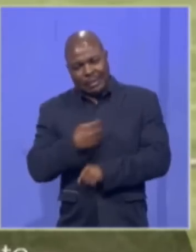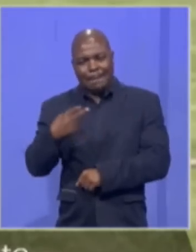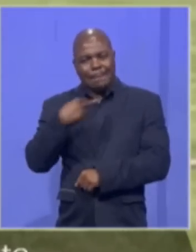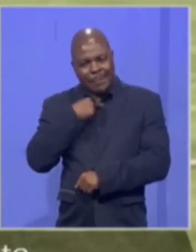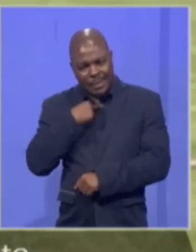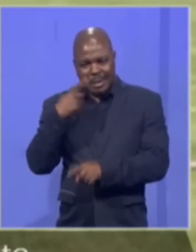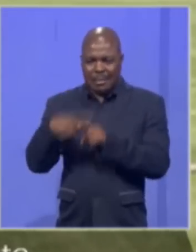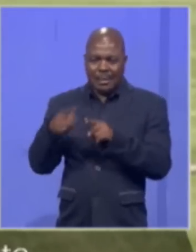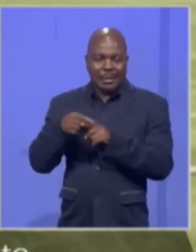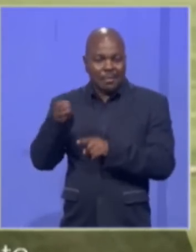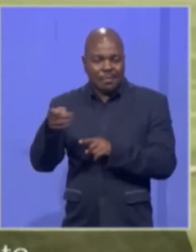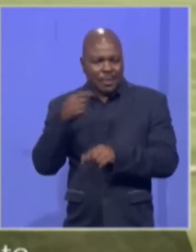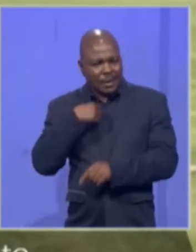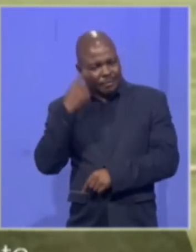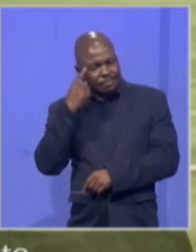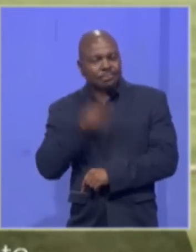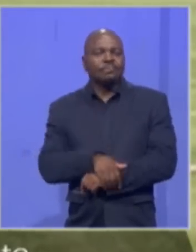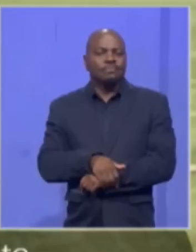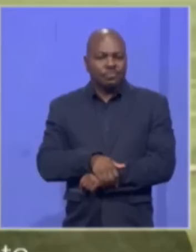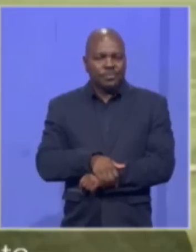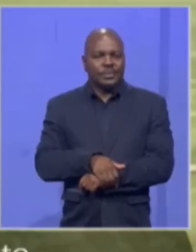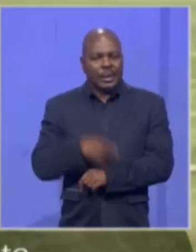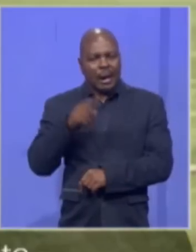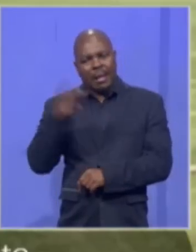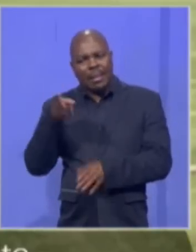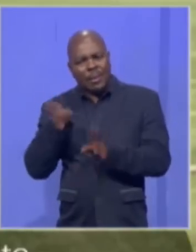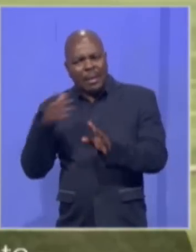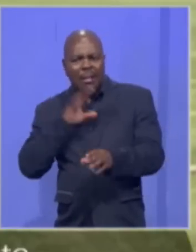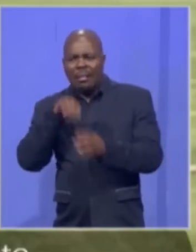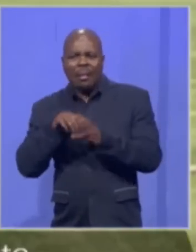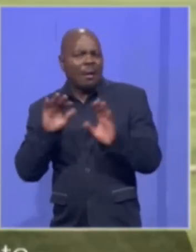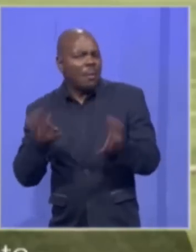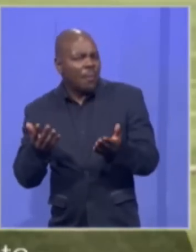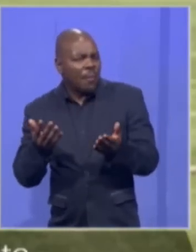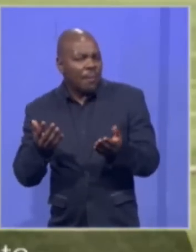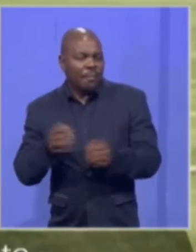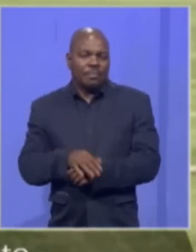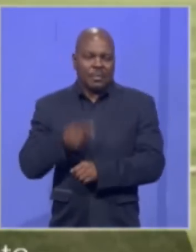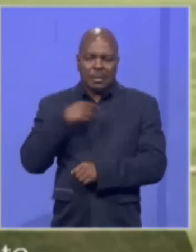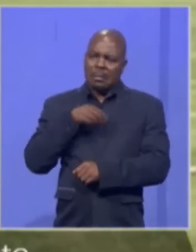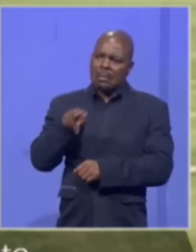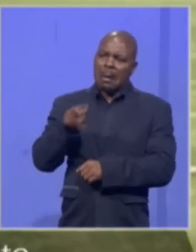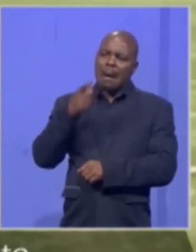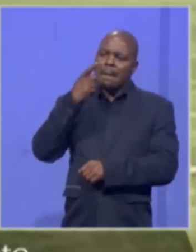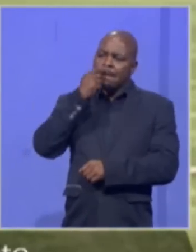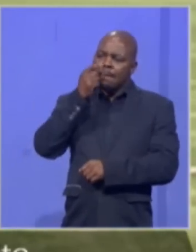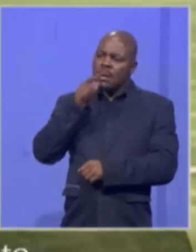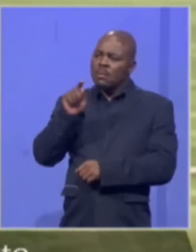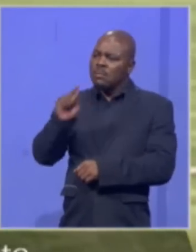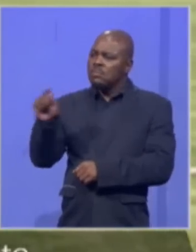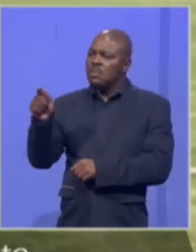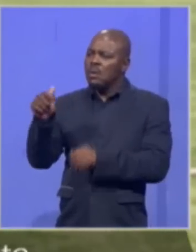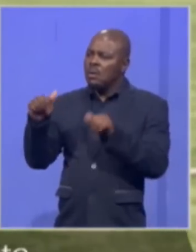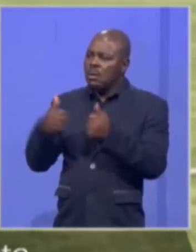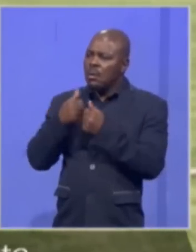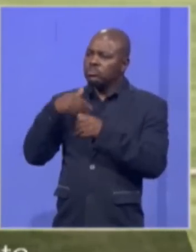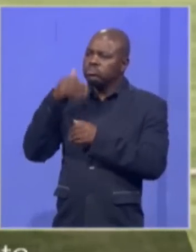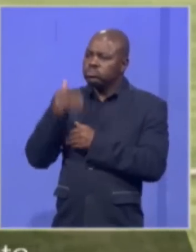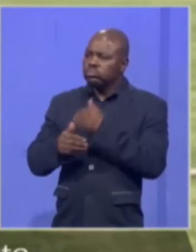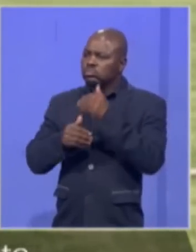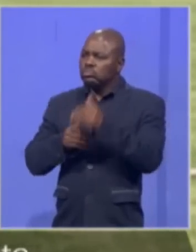thought, what are other ways I can get involved in the game? And I noticed that the men's games were